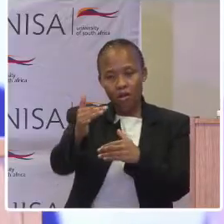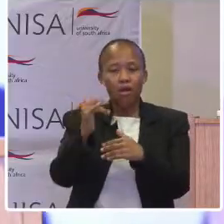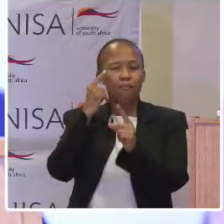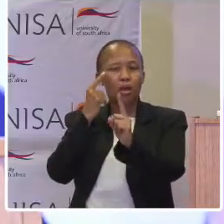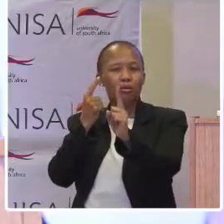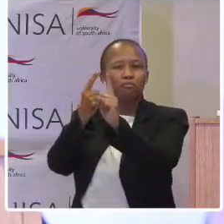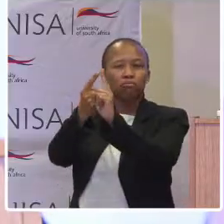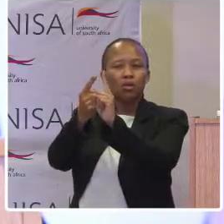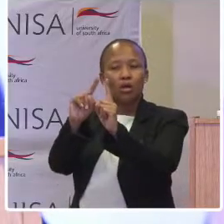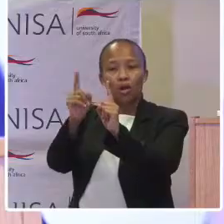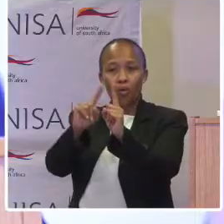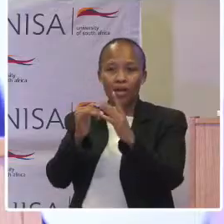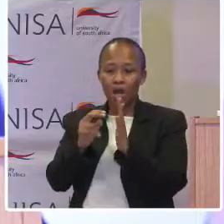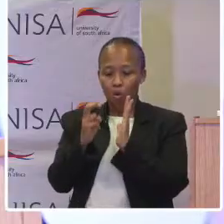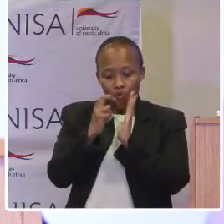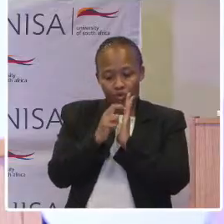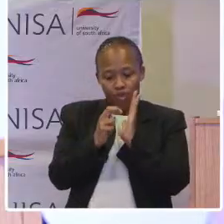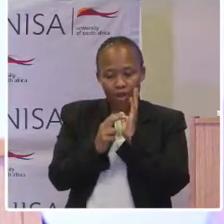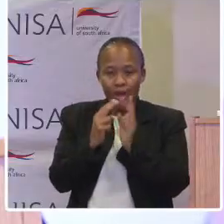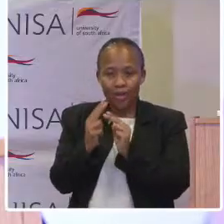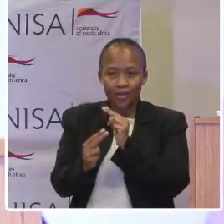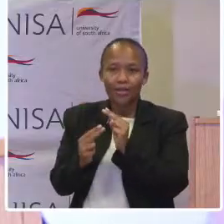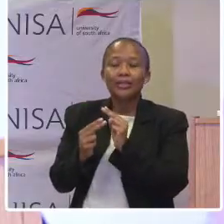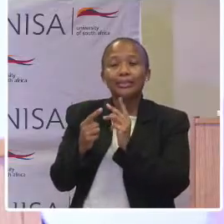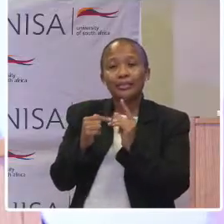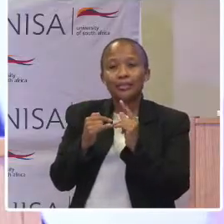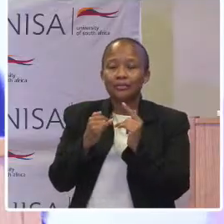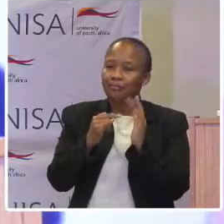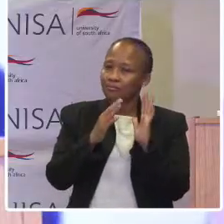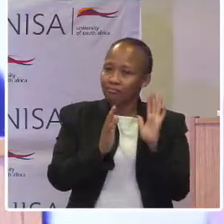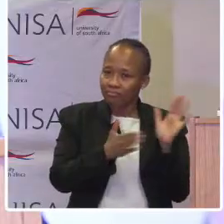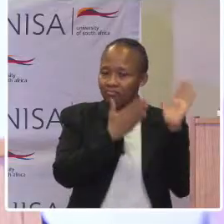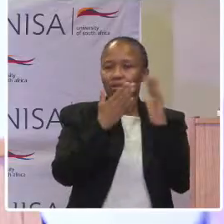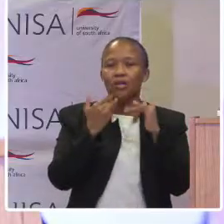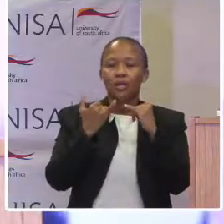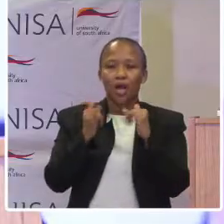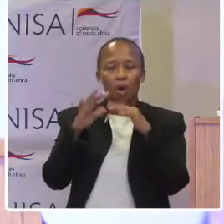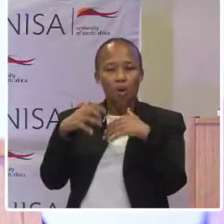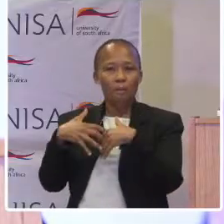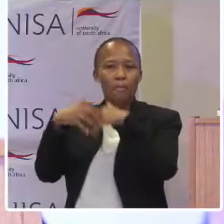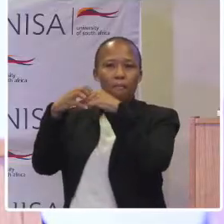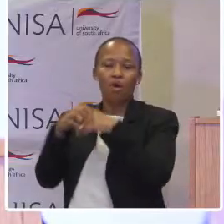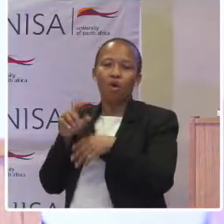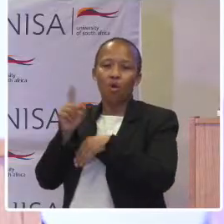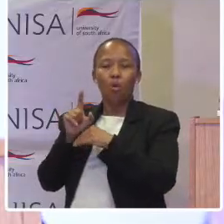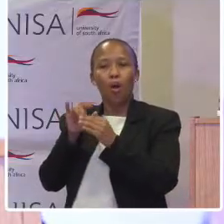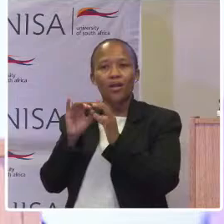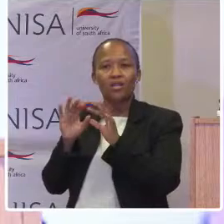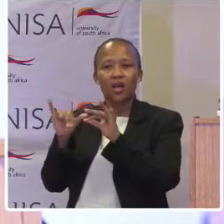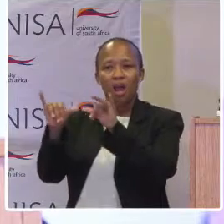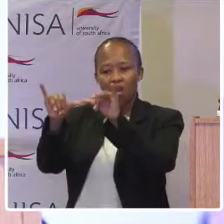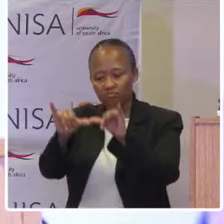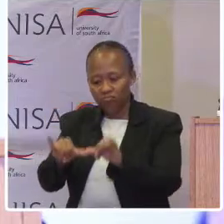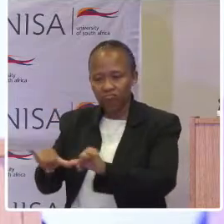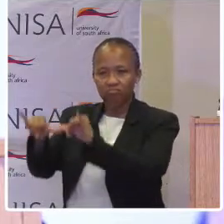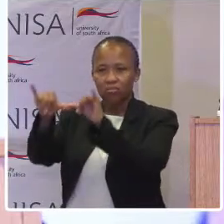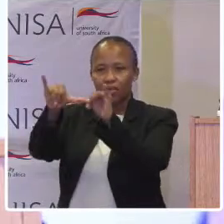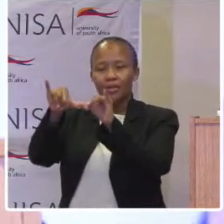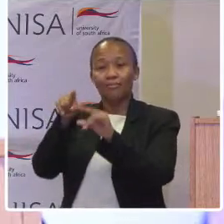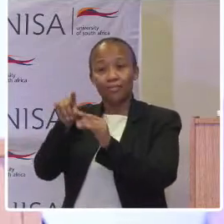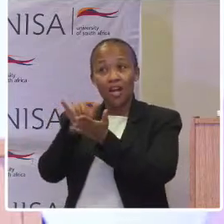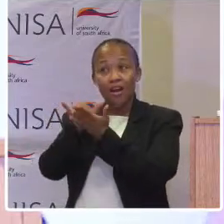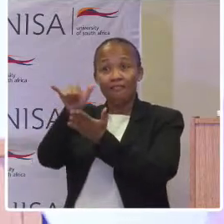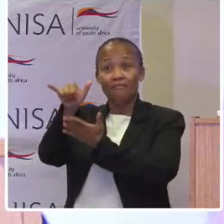by deregulating air services and creating a unified air market in Africa. A key goal is